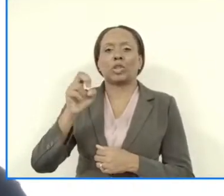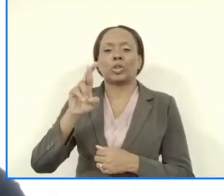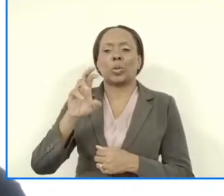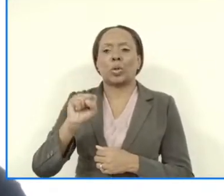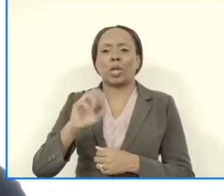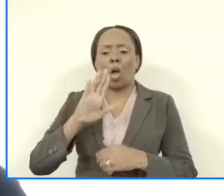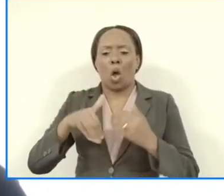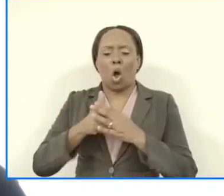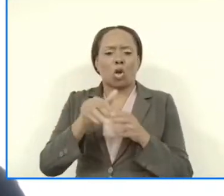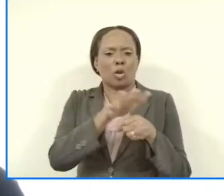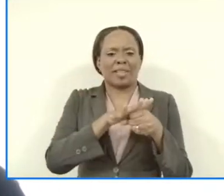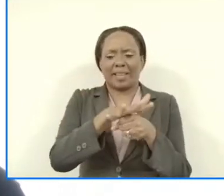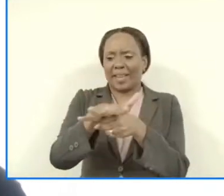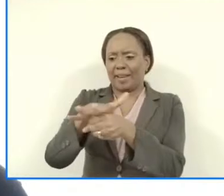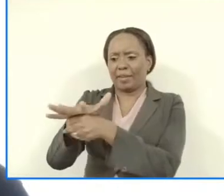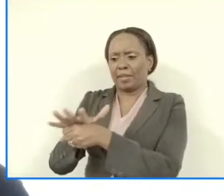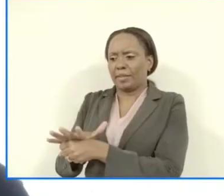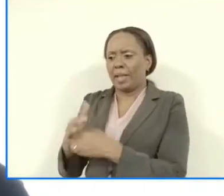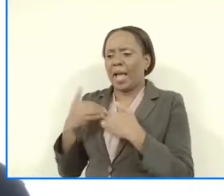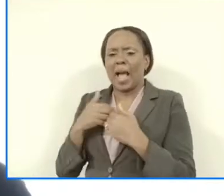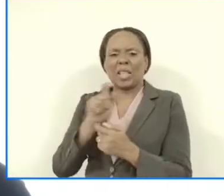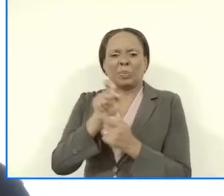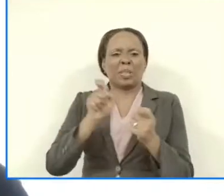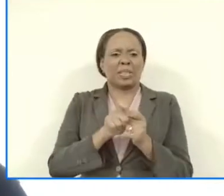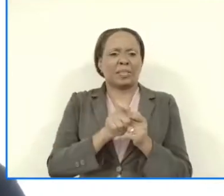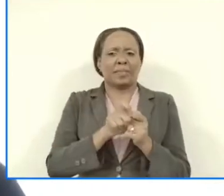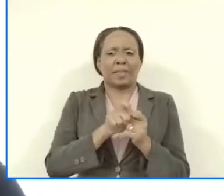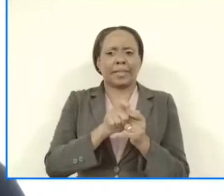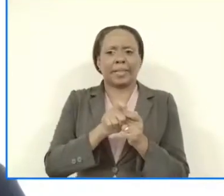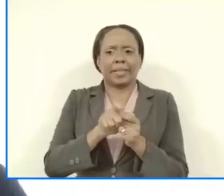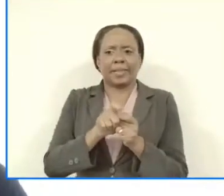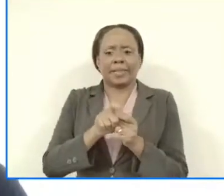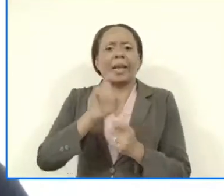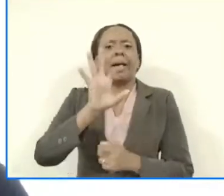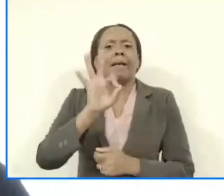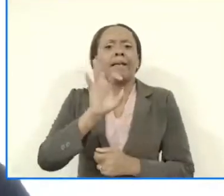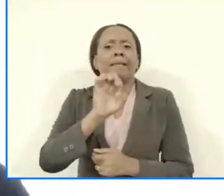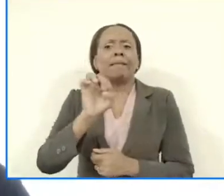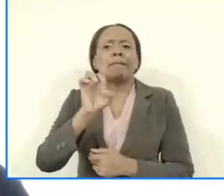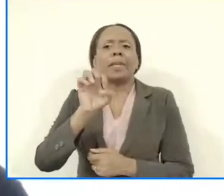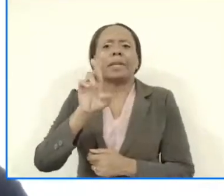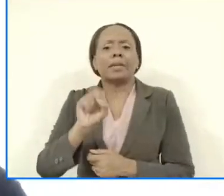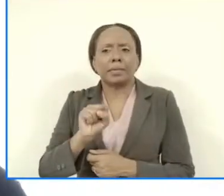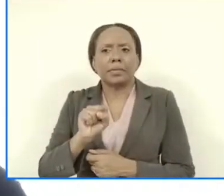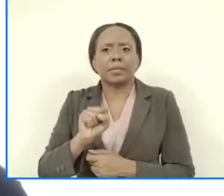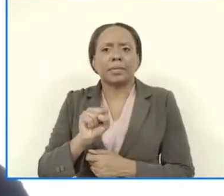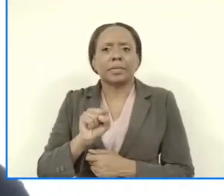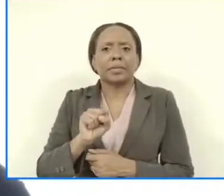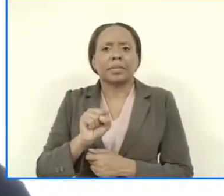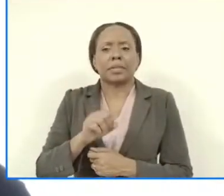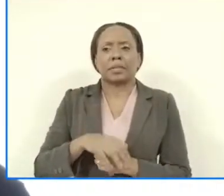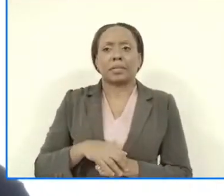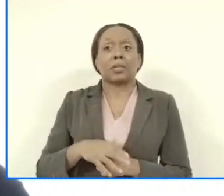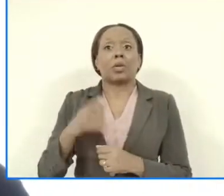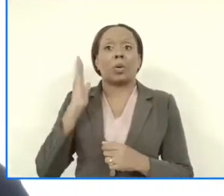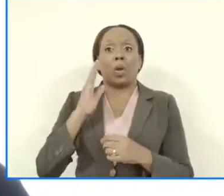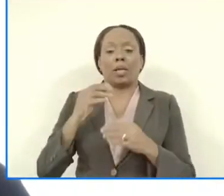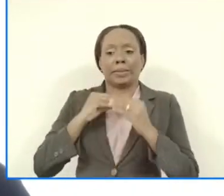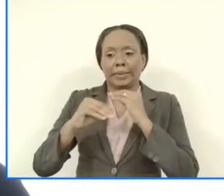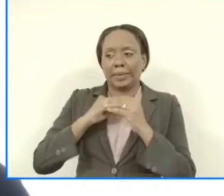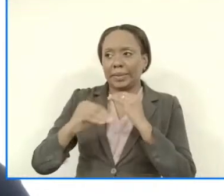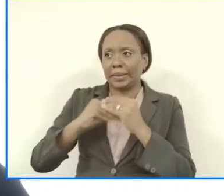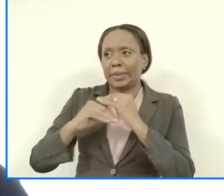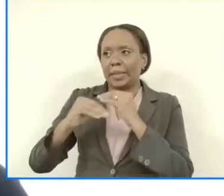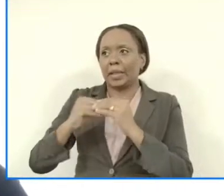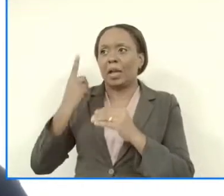list, but we will be sharing more of those and indicating on each day where we will be and the restoration times, estimated